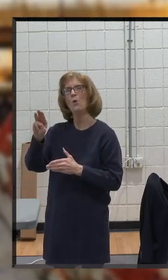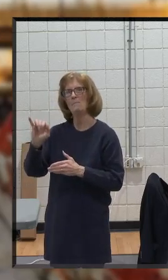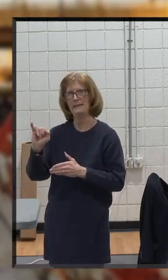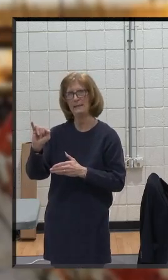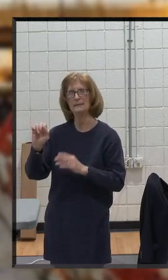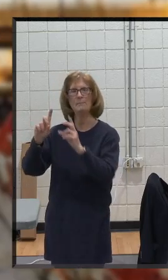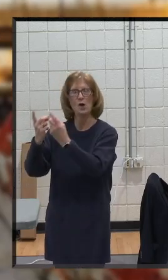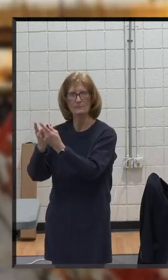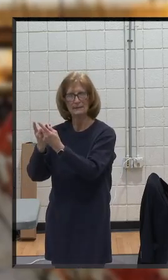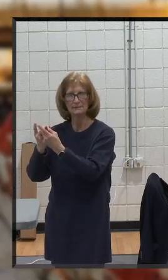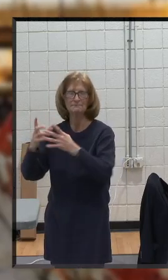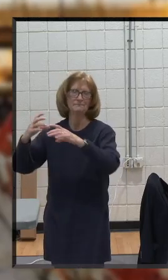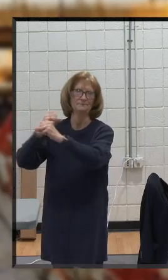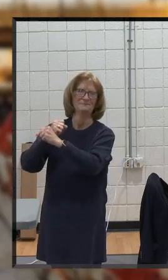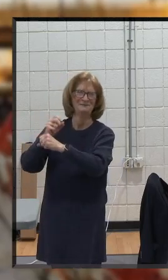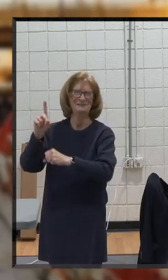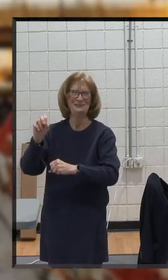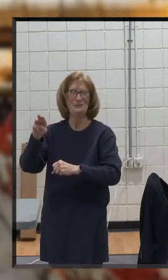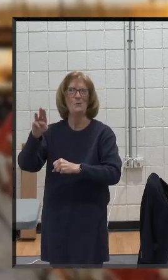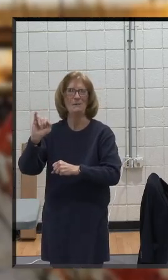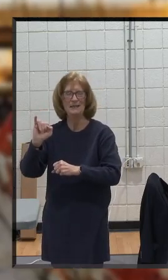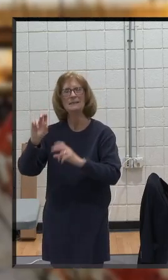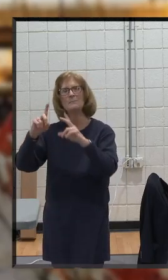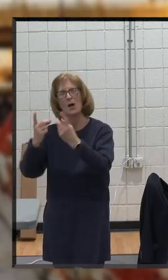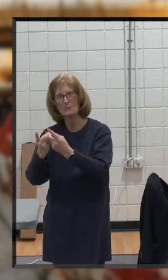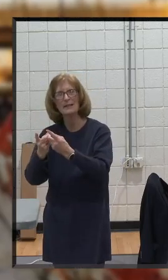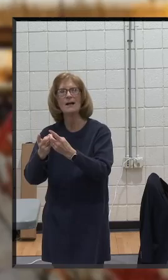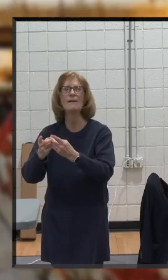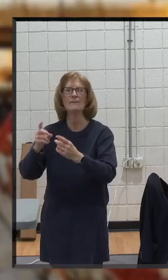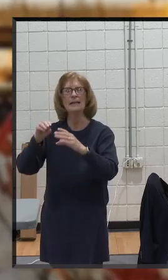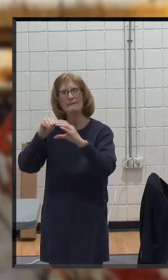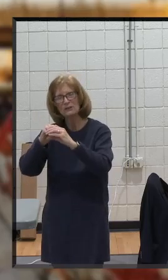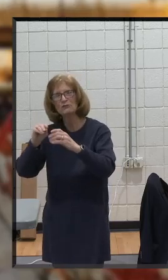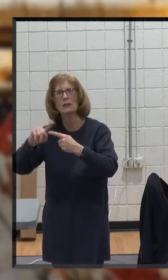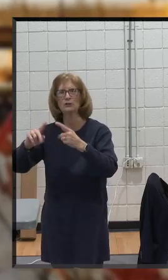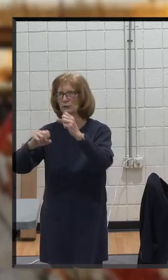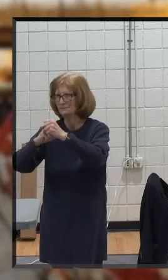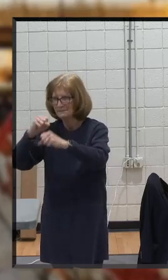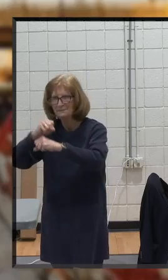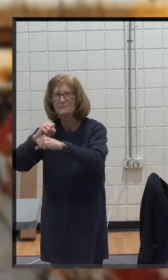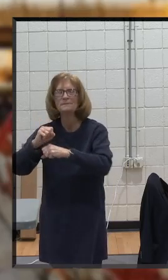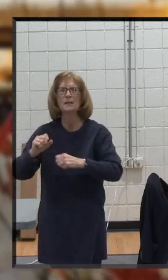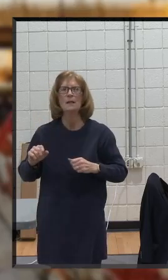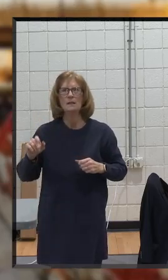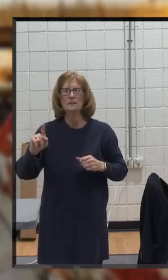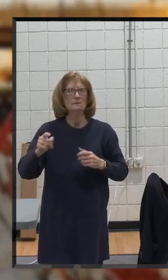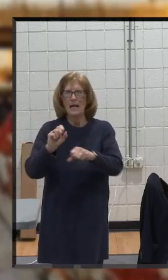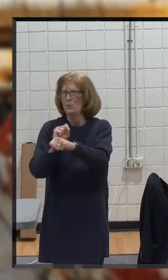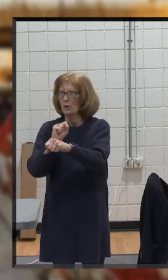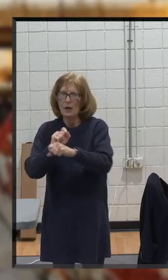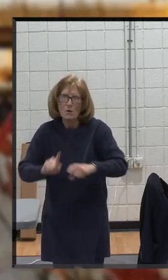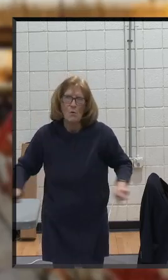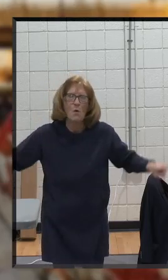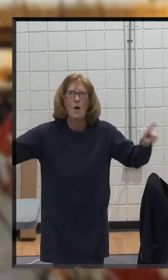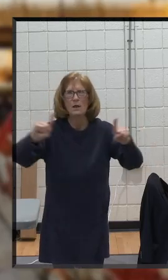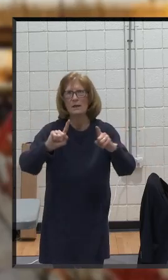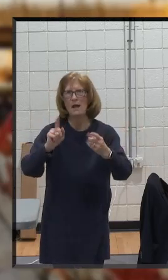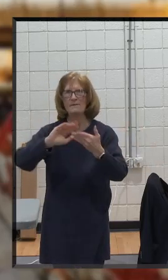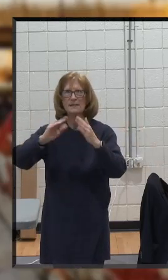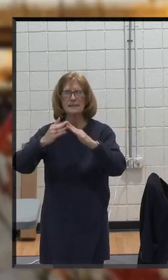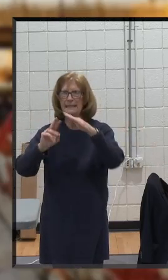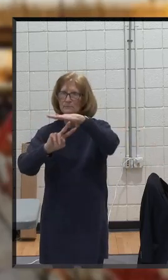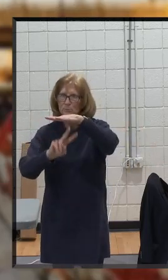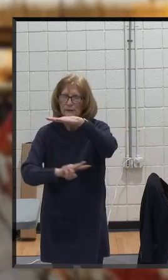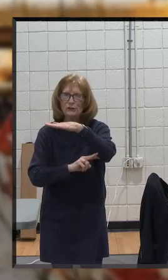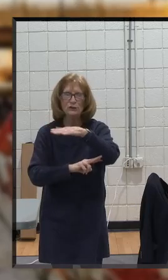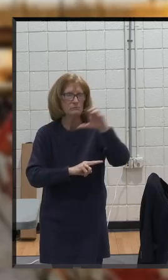Infrastructure, DOMI for short. I work on a number of all of our city bridges, and